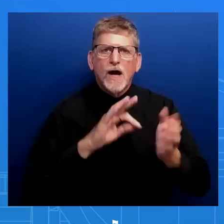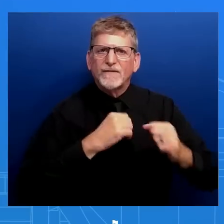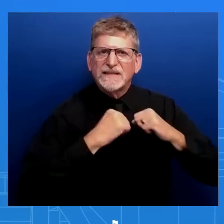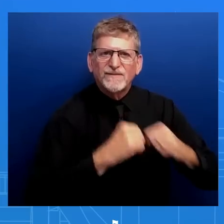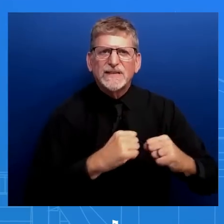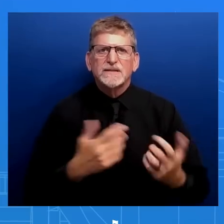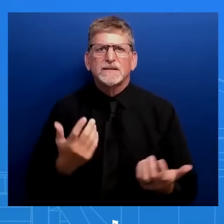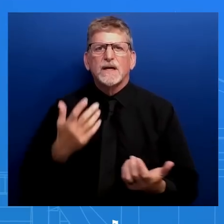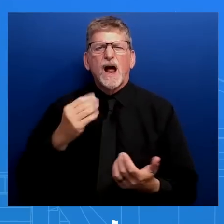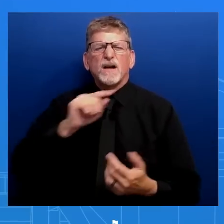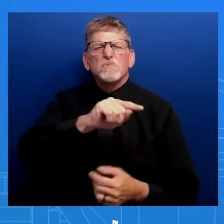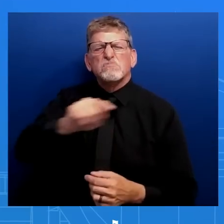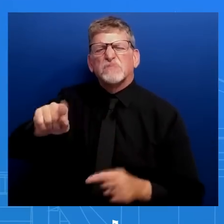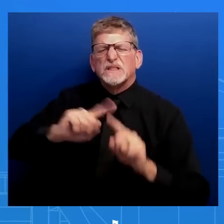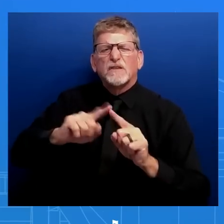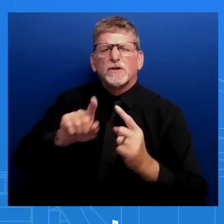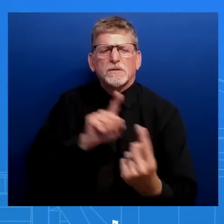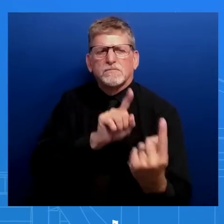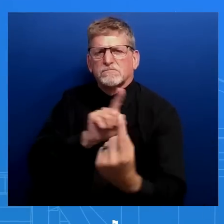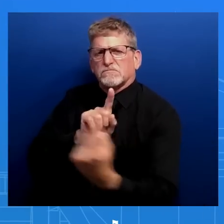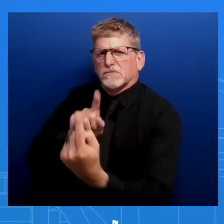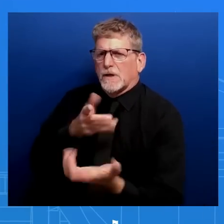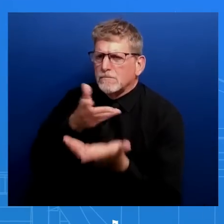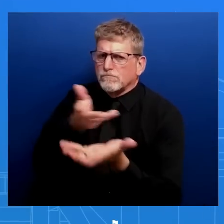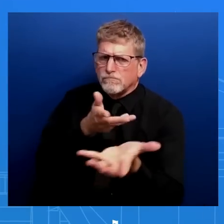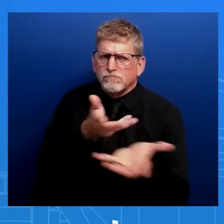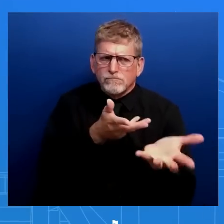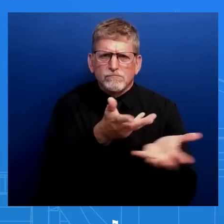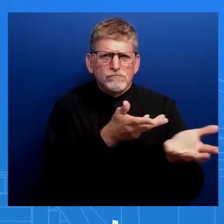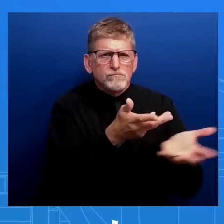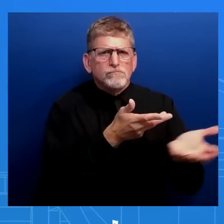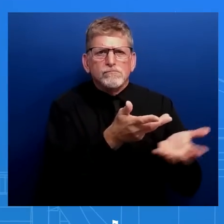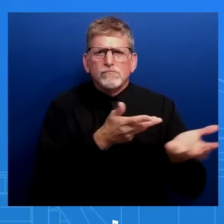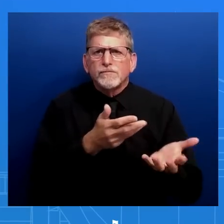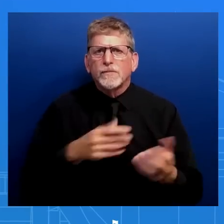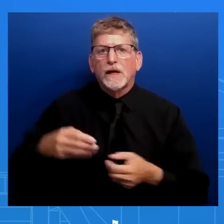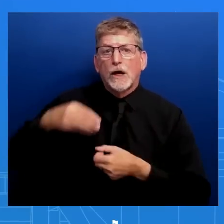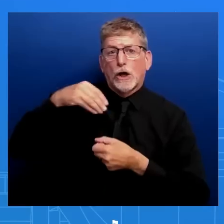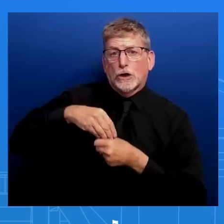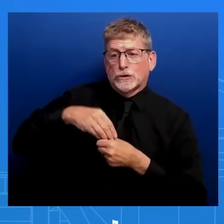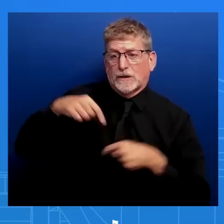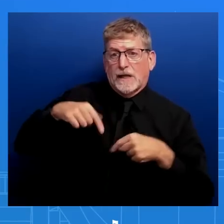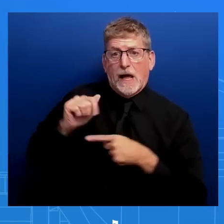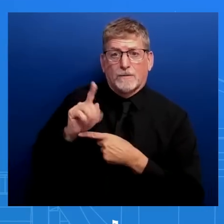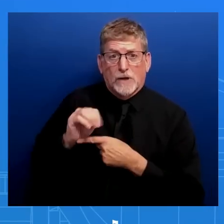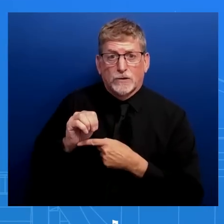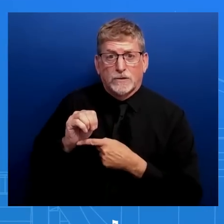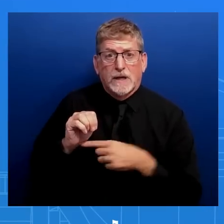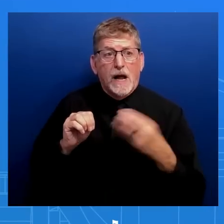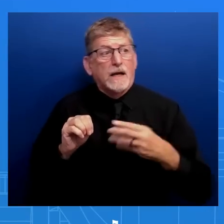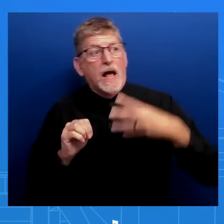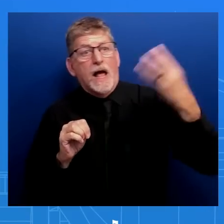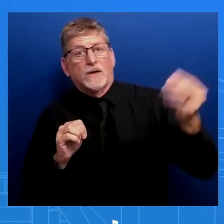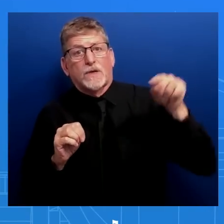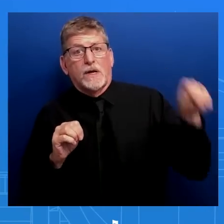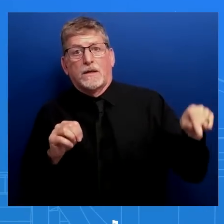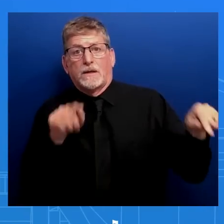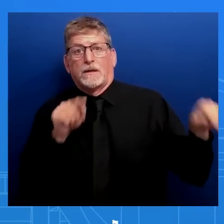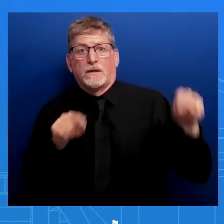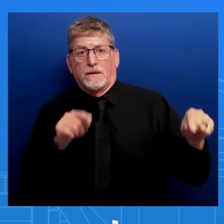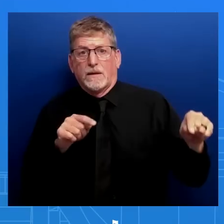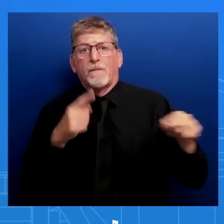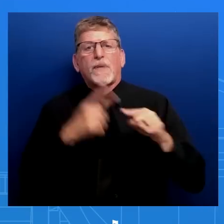both internally, here inside the administration, and externally, with our allies and partners, including with